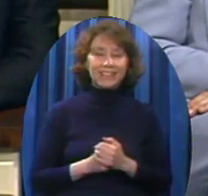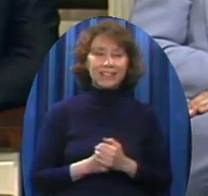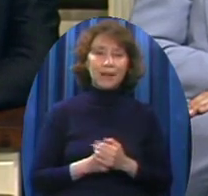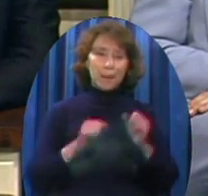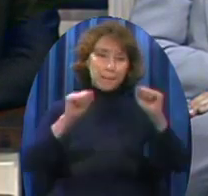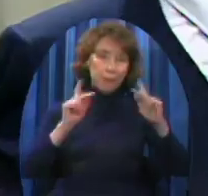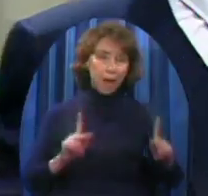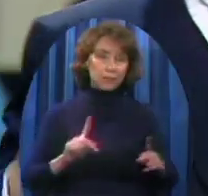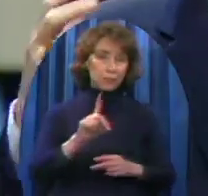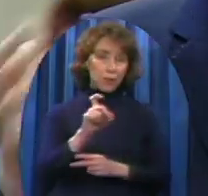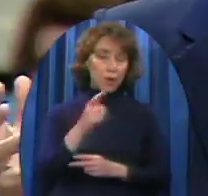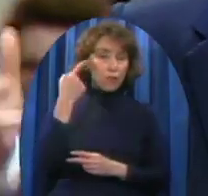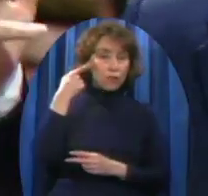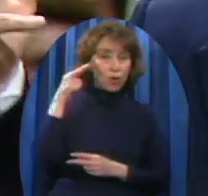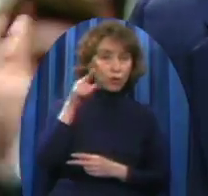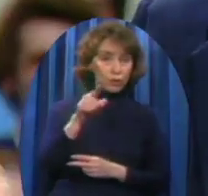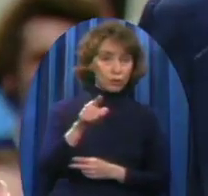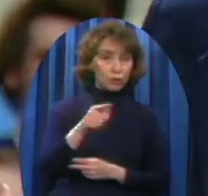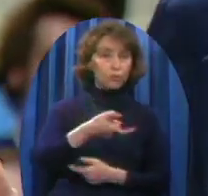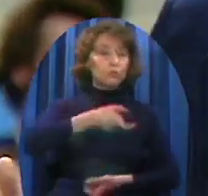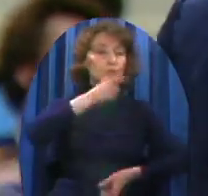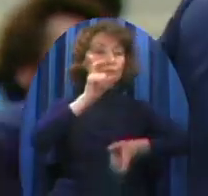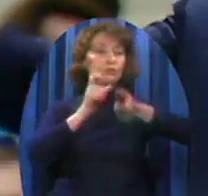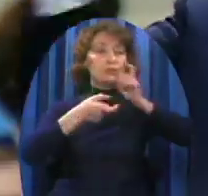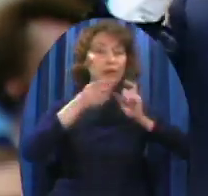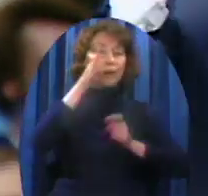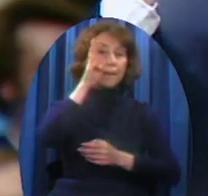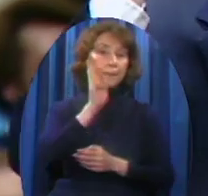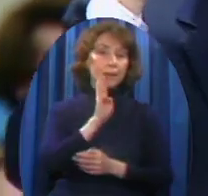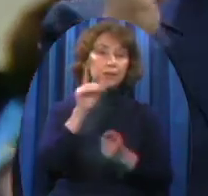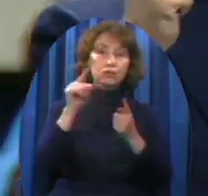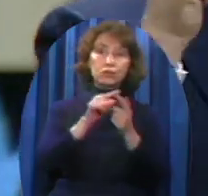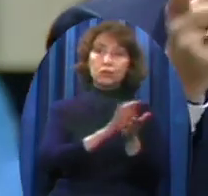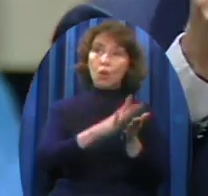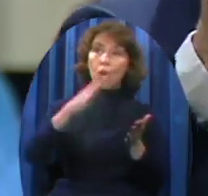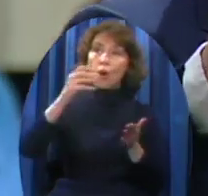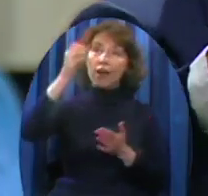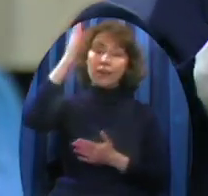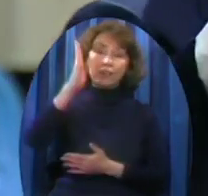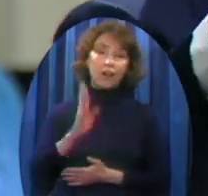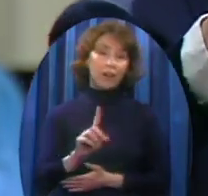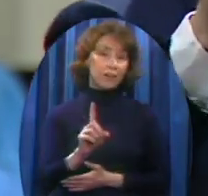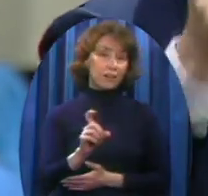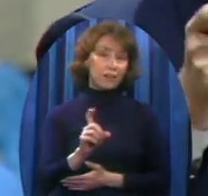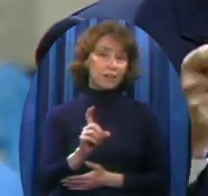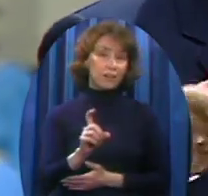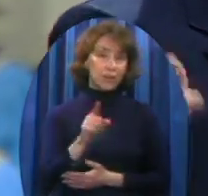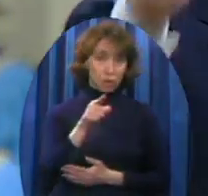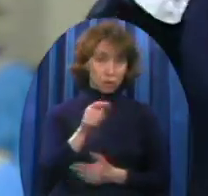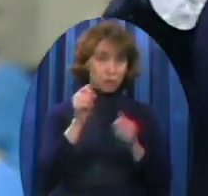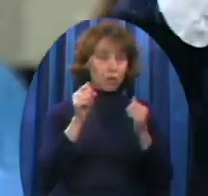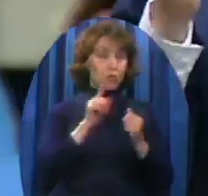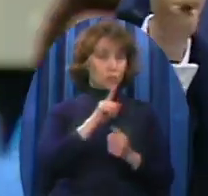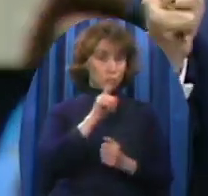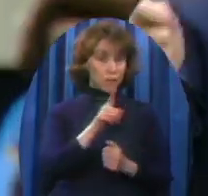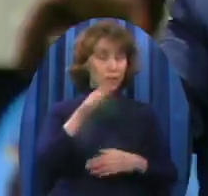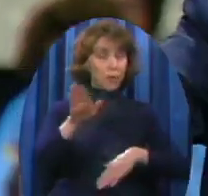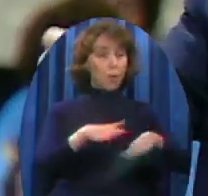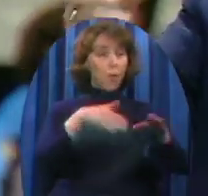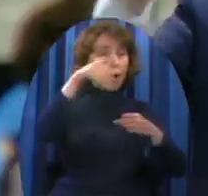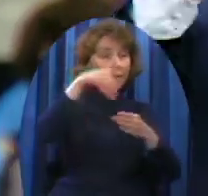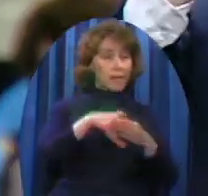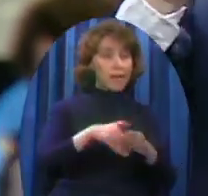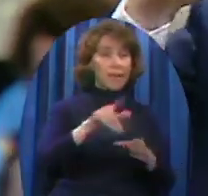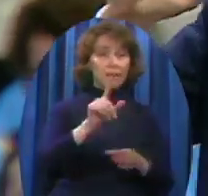Is it possible for you to do that to the glory of God? Can you really walk into that den of iniquity and order